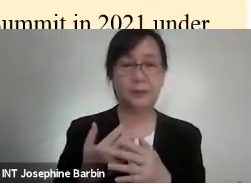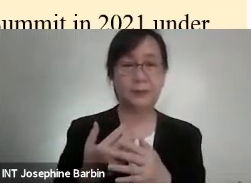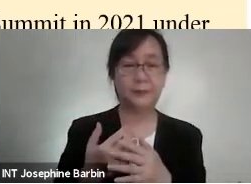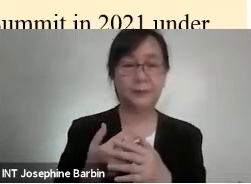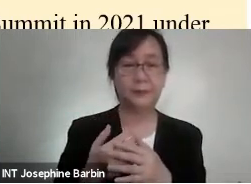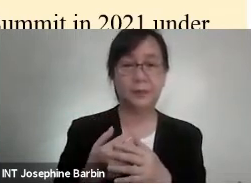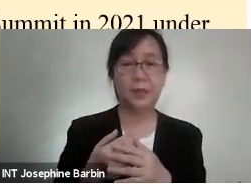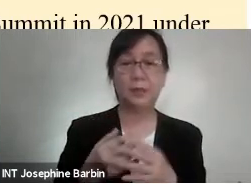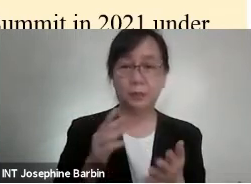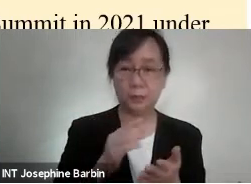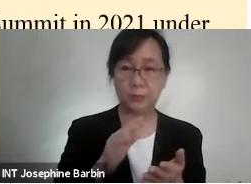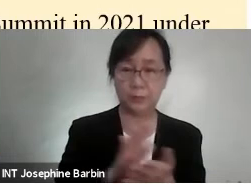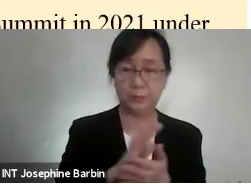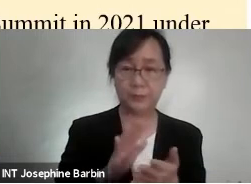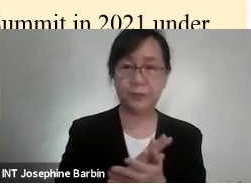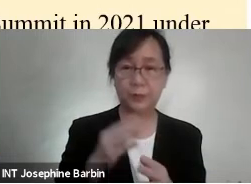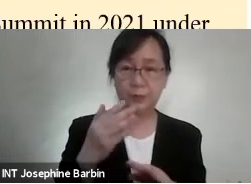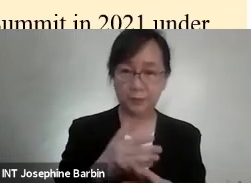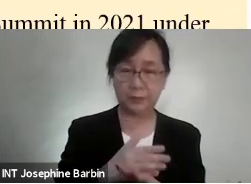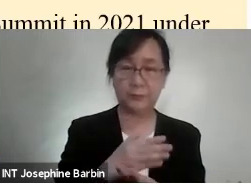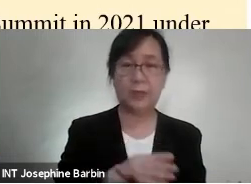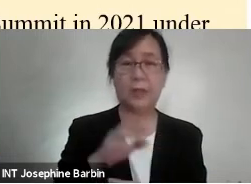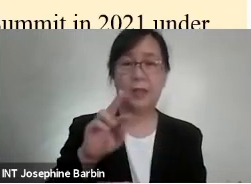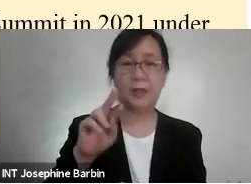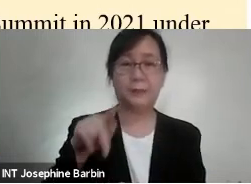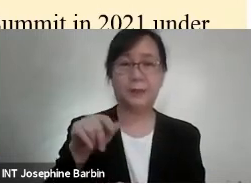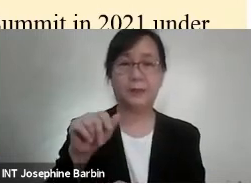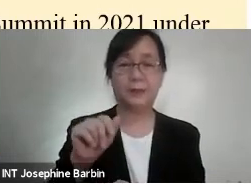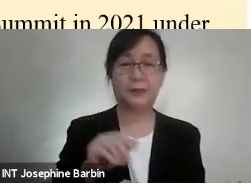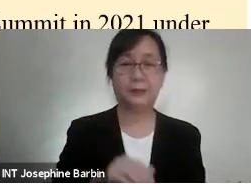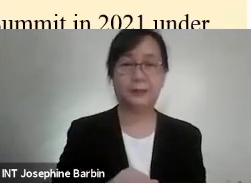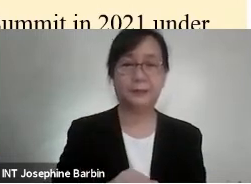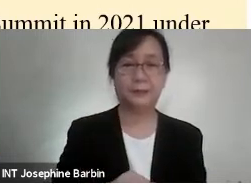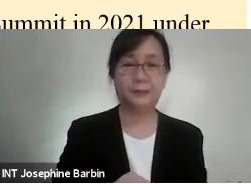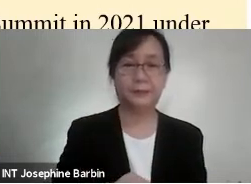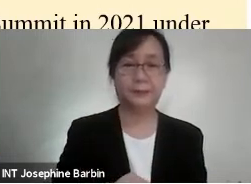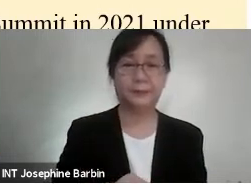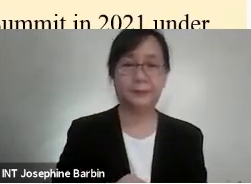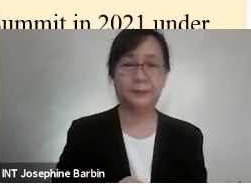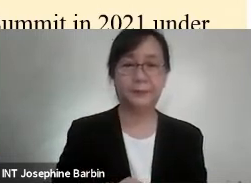to develop the RPA, right? And